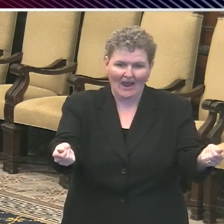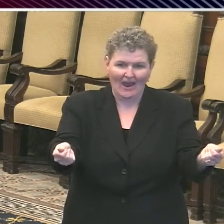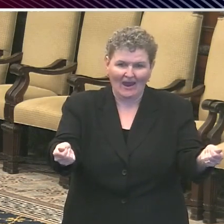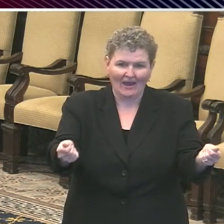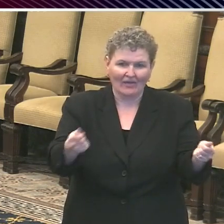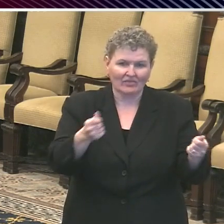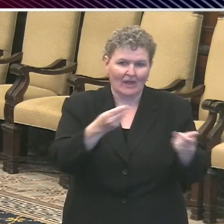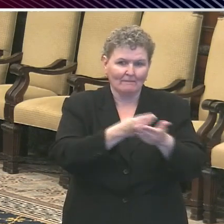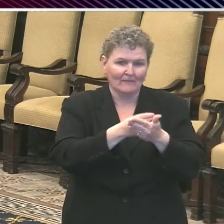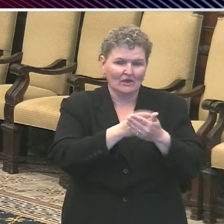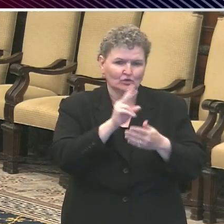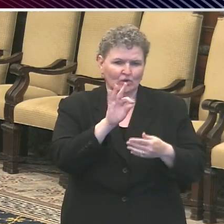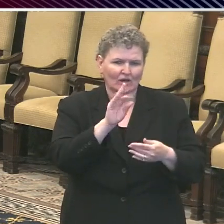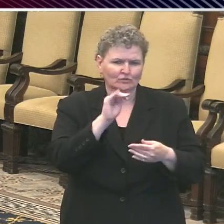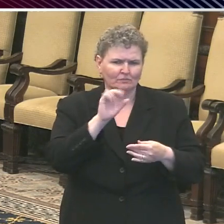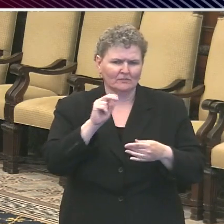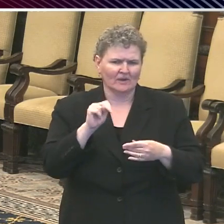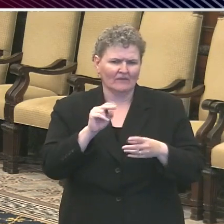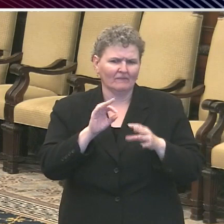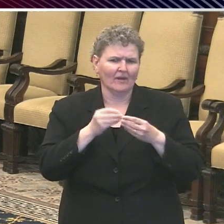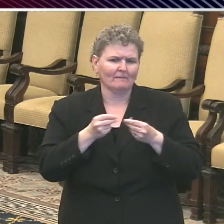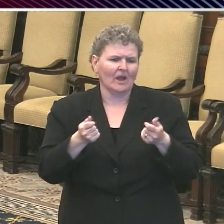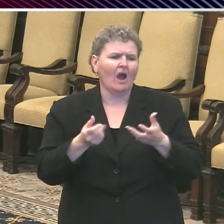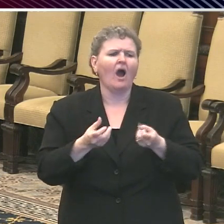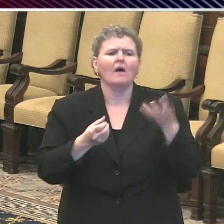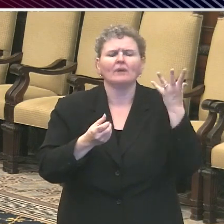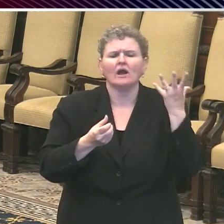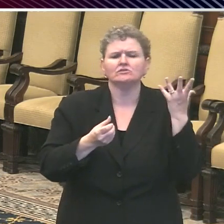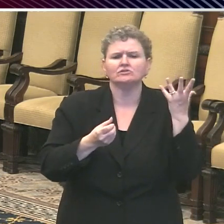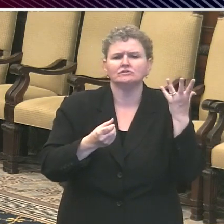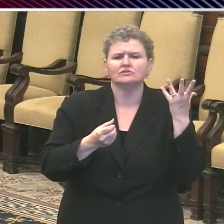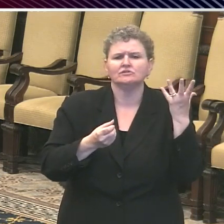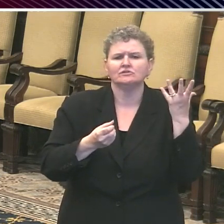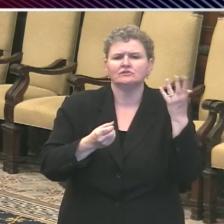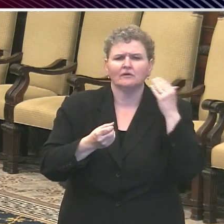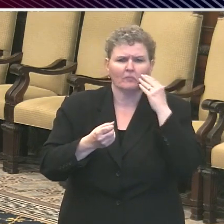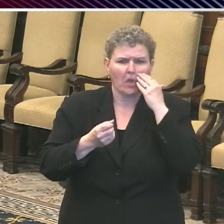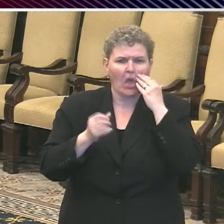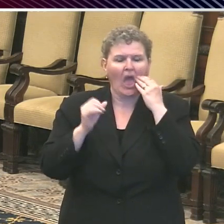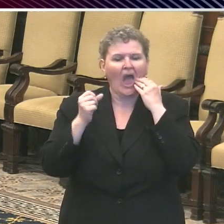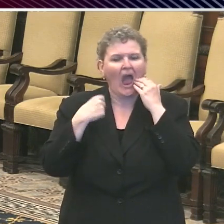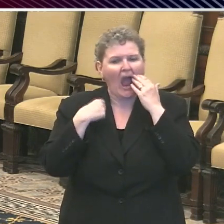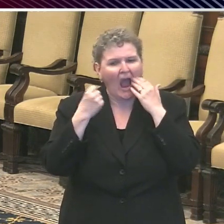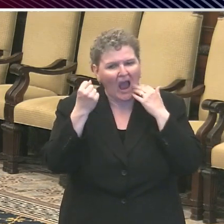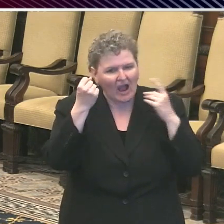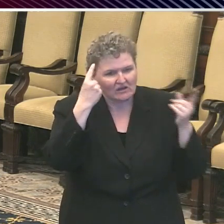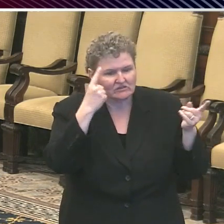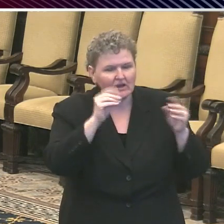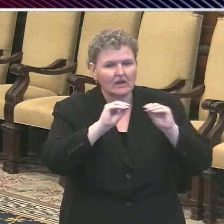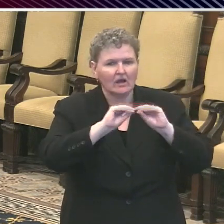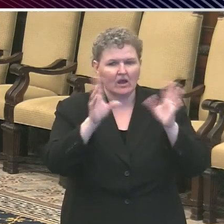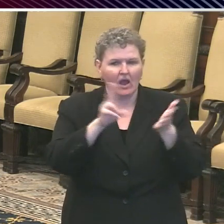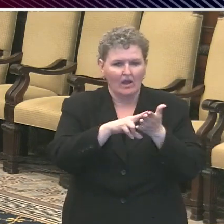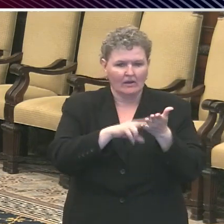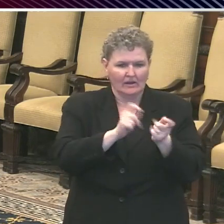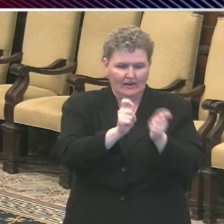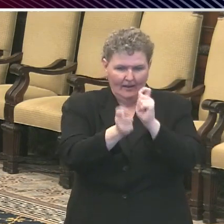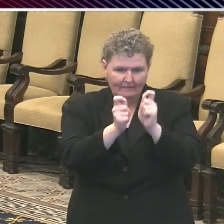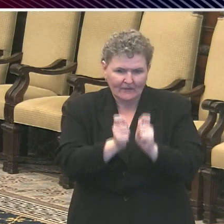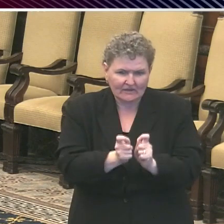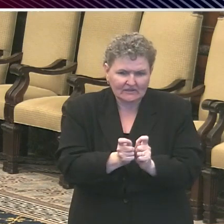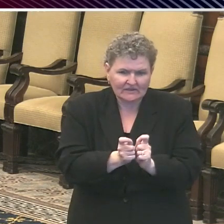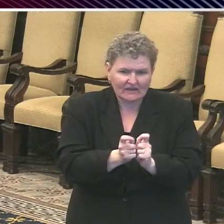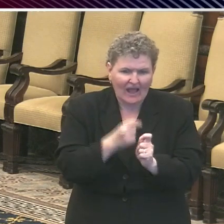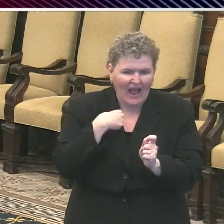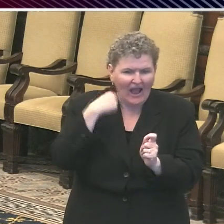money? And again, I understand that these contracts were amended, and I think that's why some council